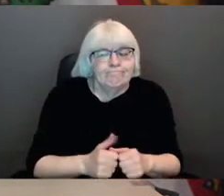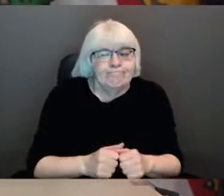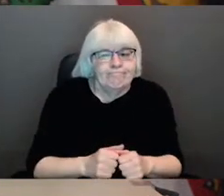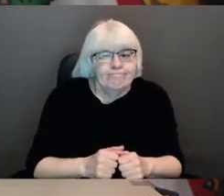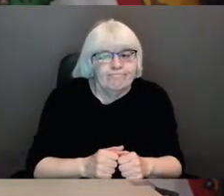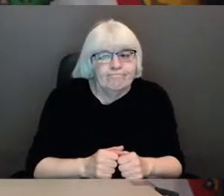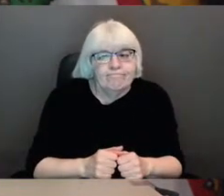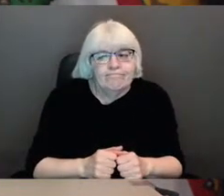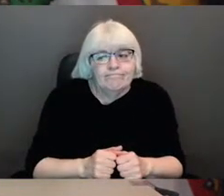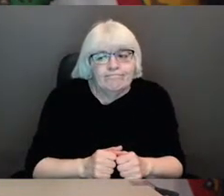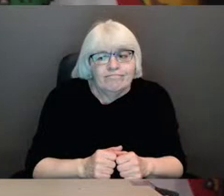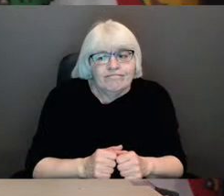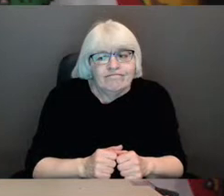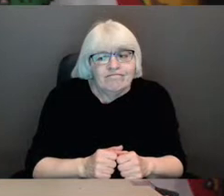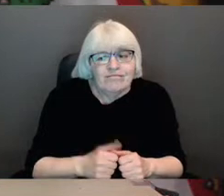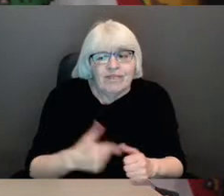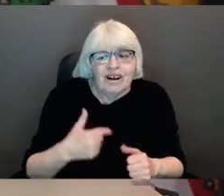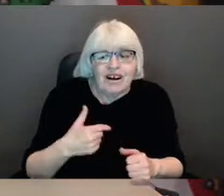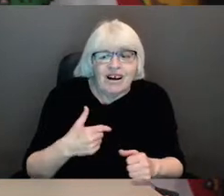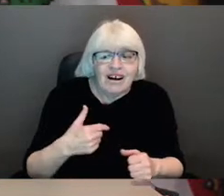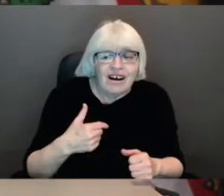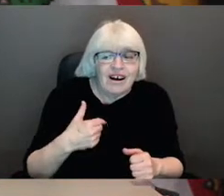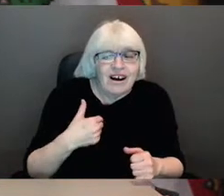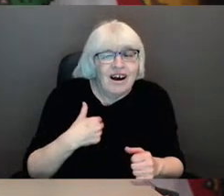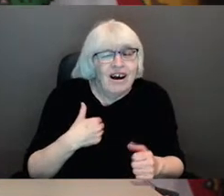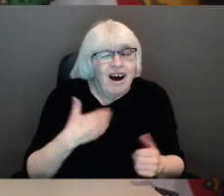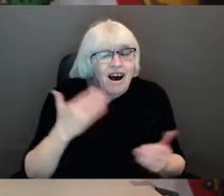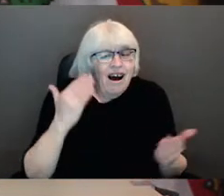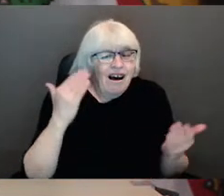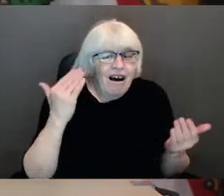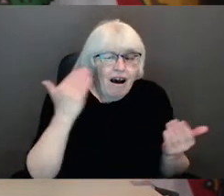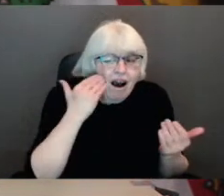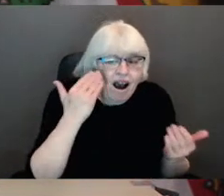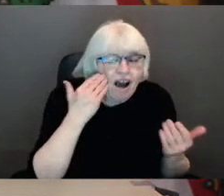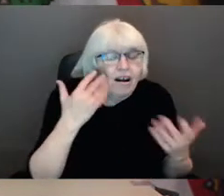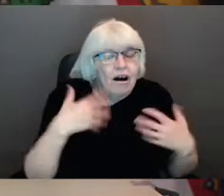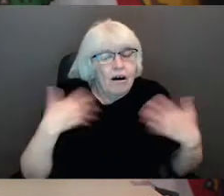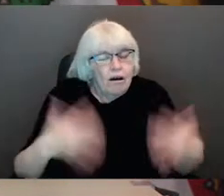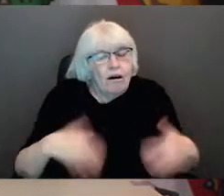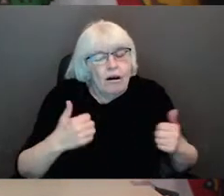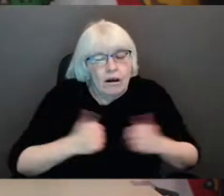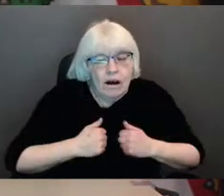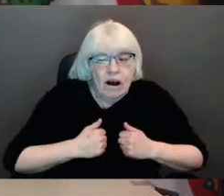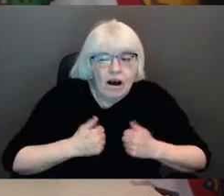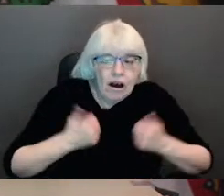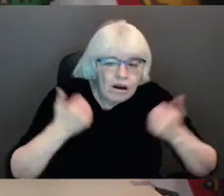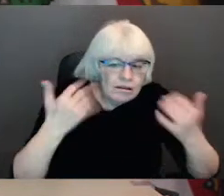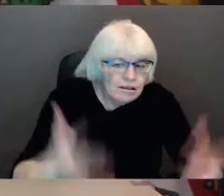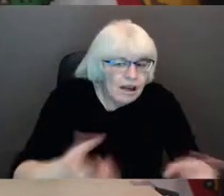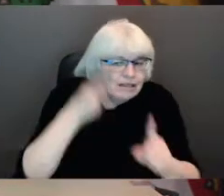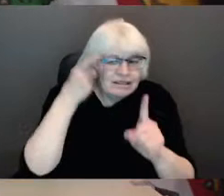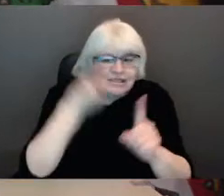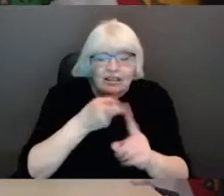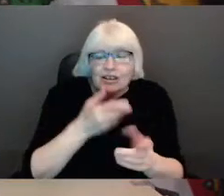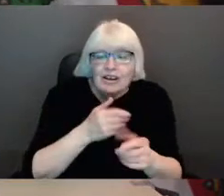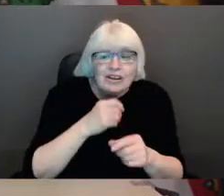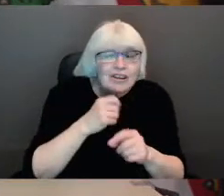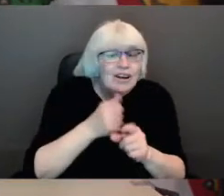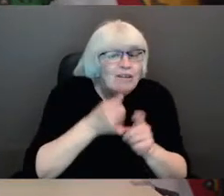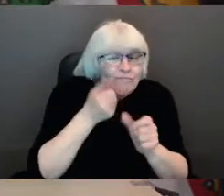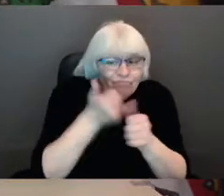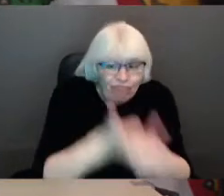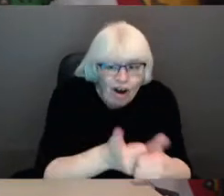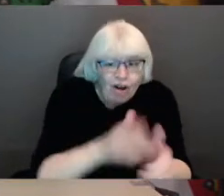tired we all are of this. And I think that's across the board, whether you're a strict follower of all the health